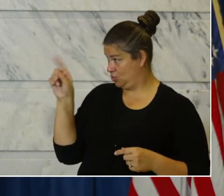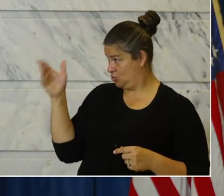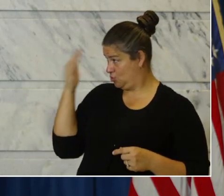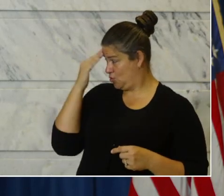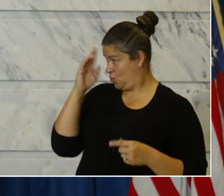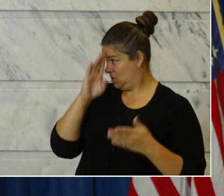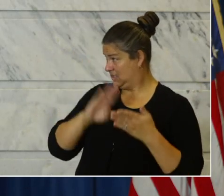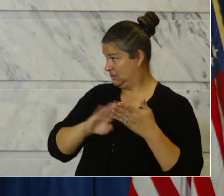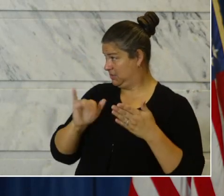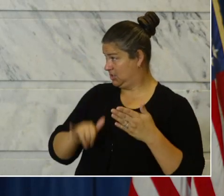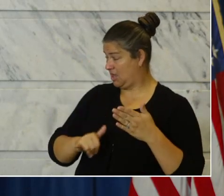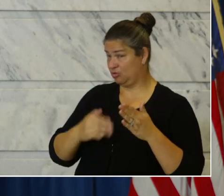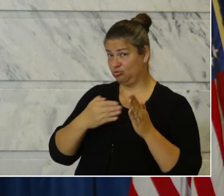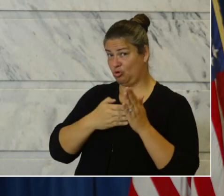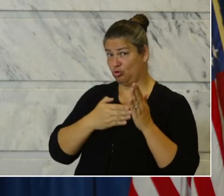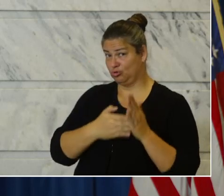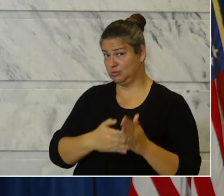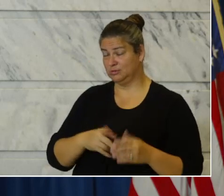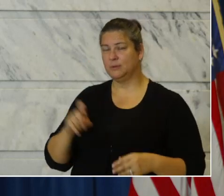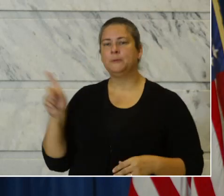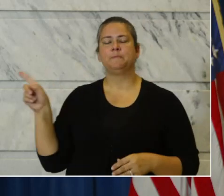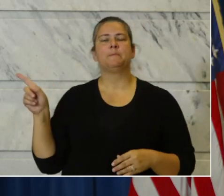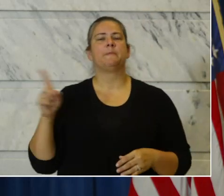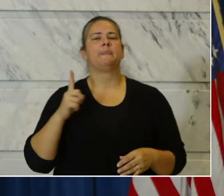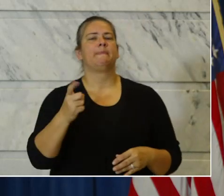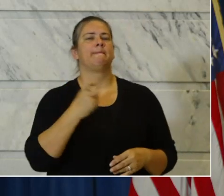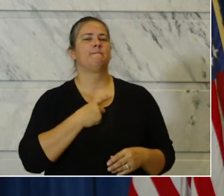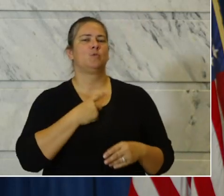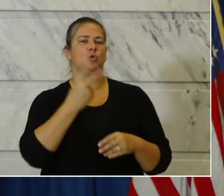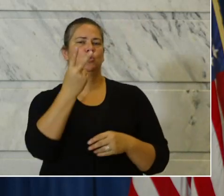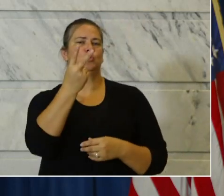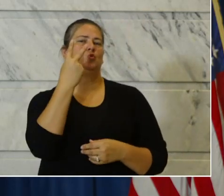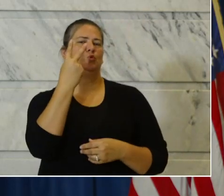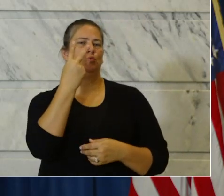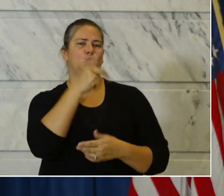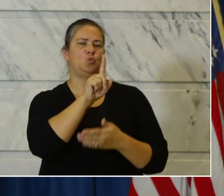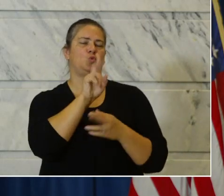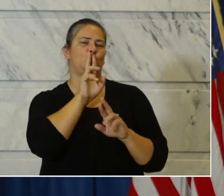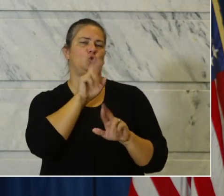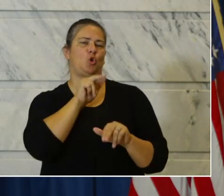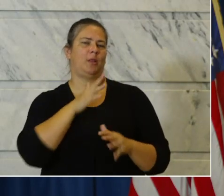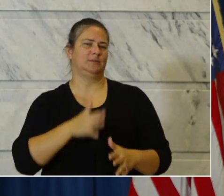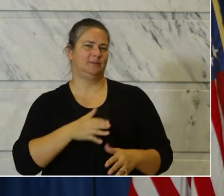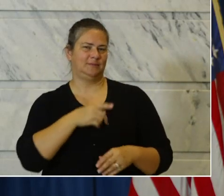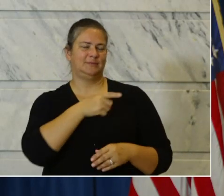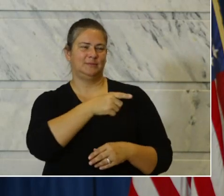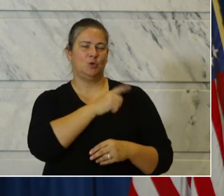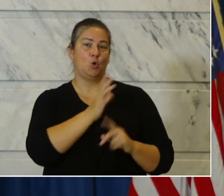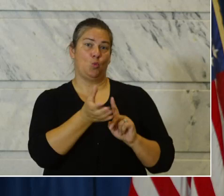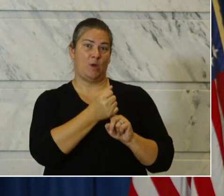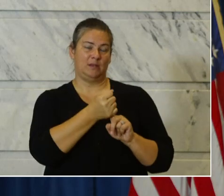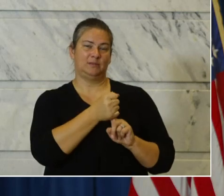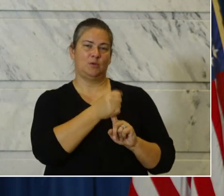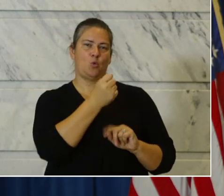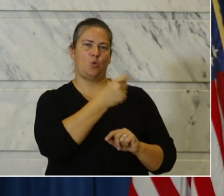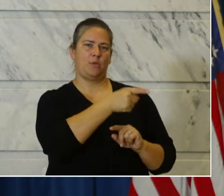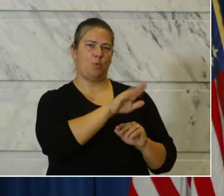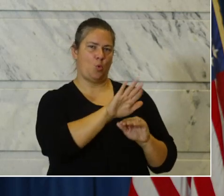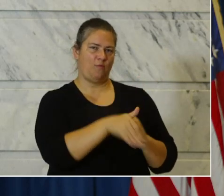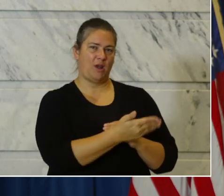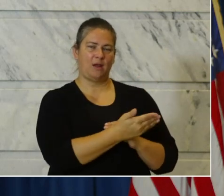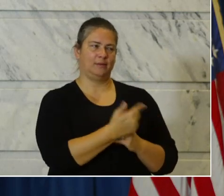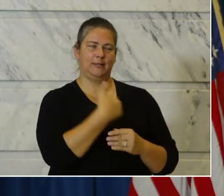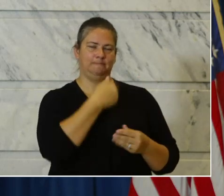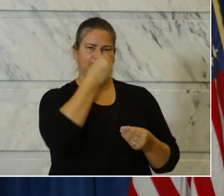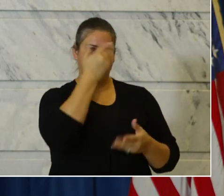be dismissed? The question is on two journalists that were arrested and held overnight. I've not been briefed on the